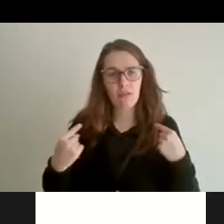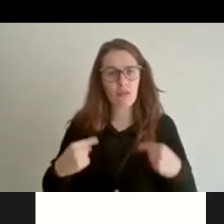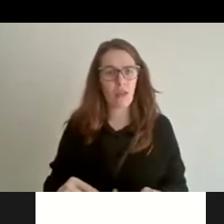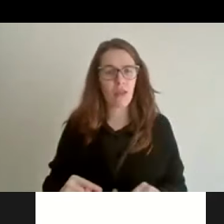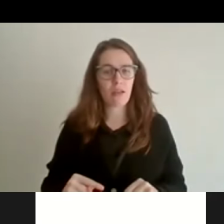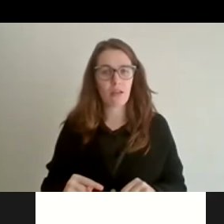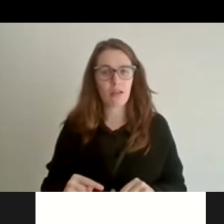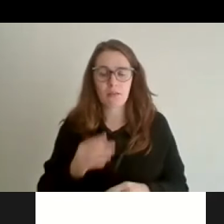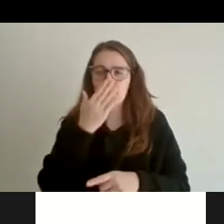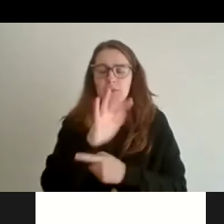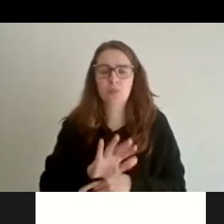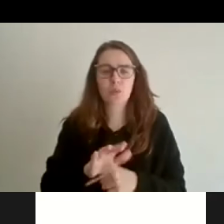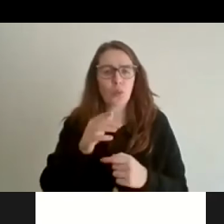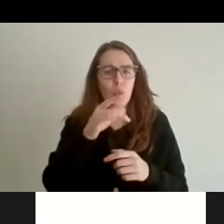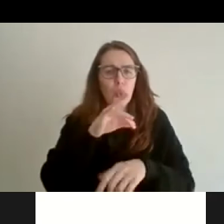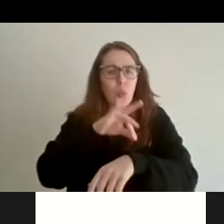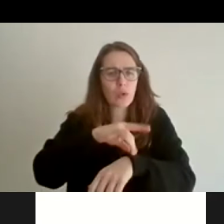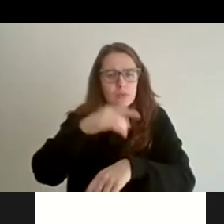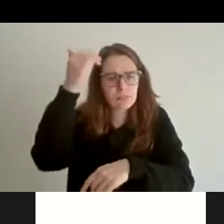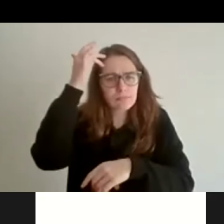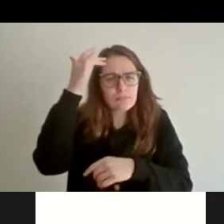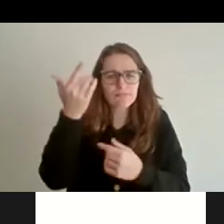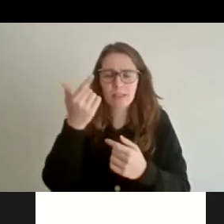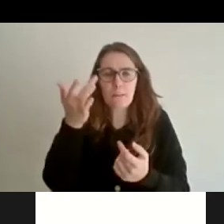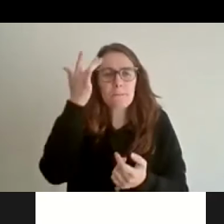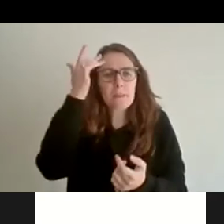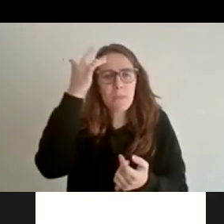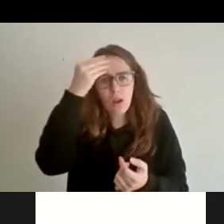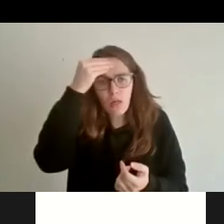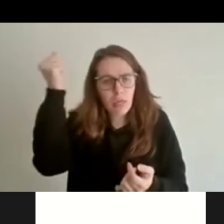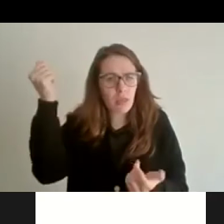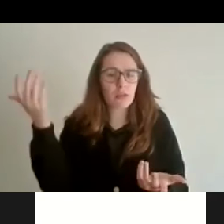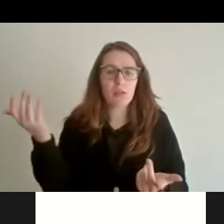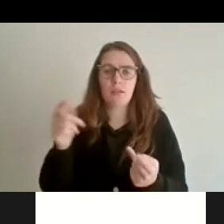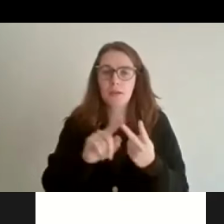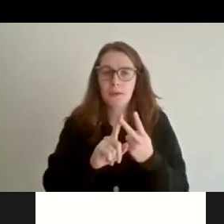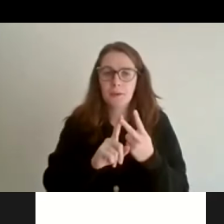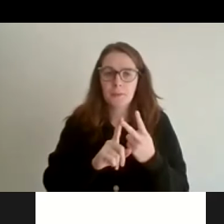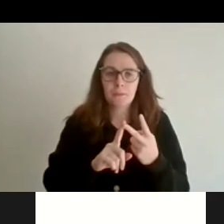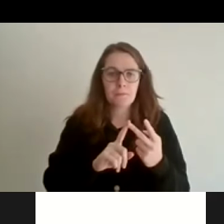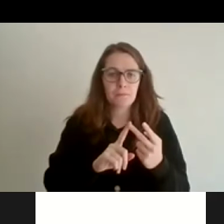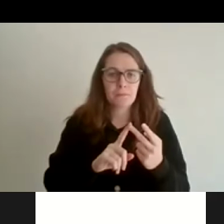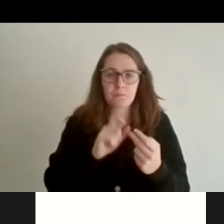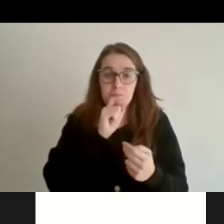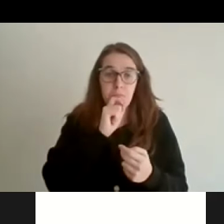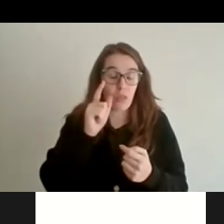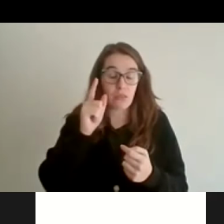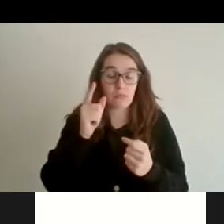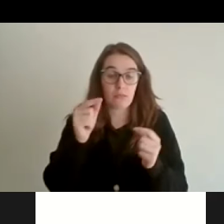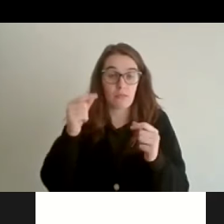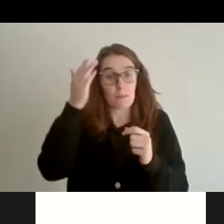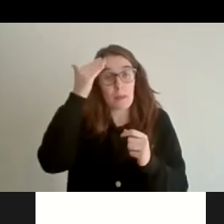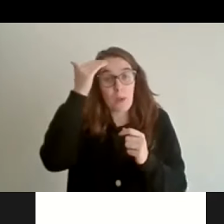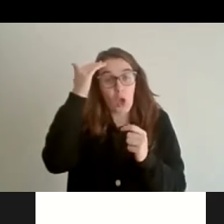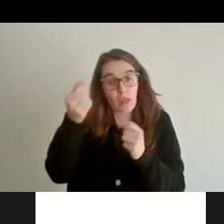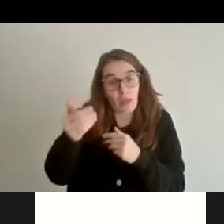chronic illnesses, which affects their memories on the short run or long run, which is another